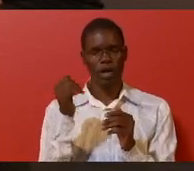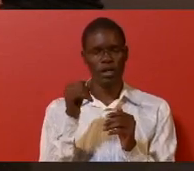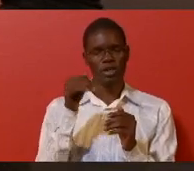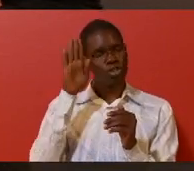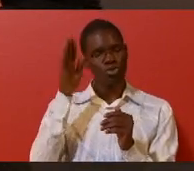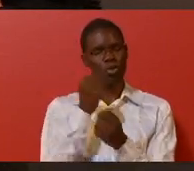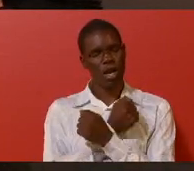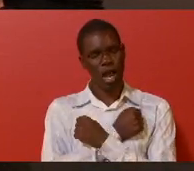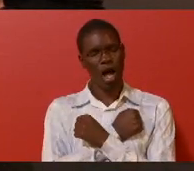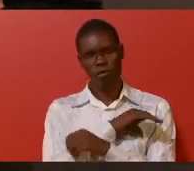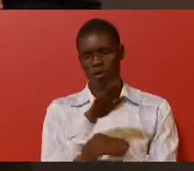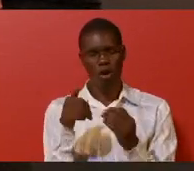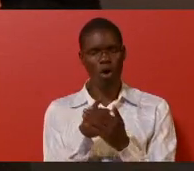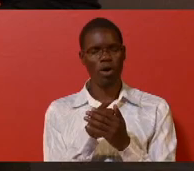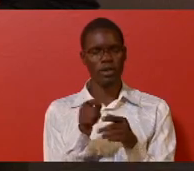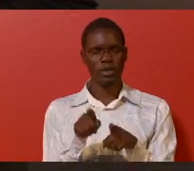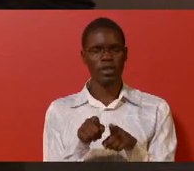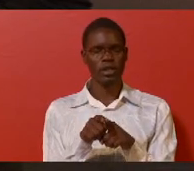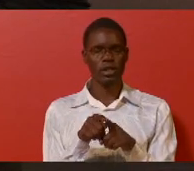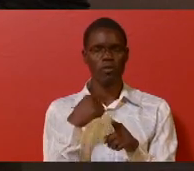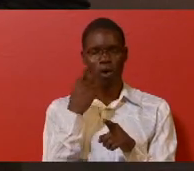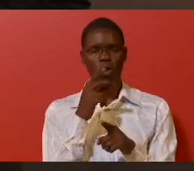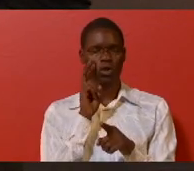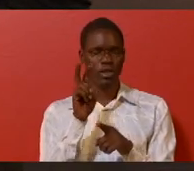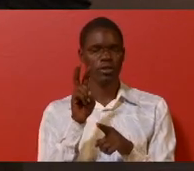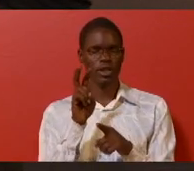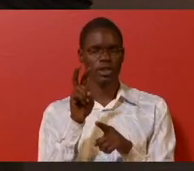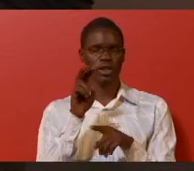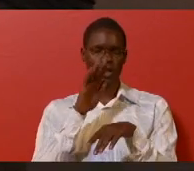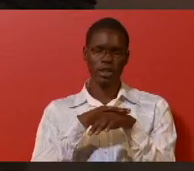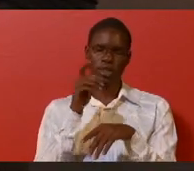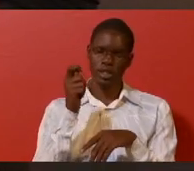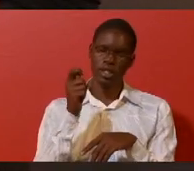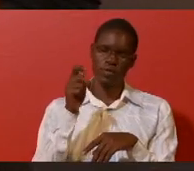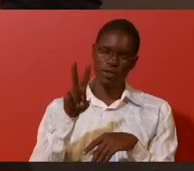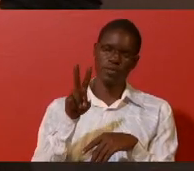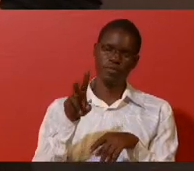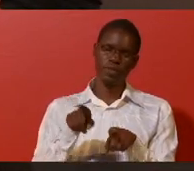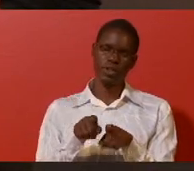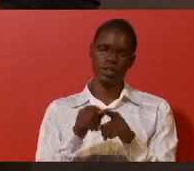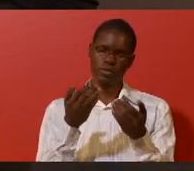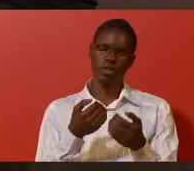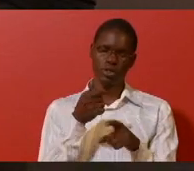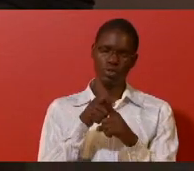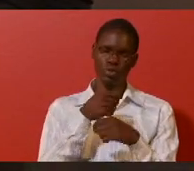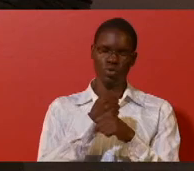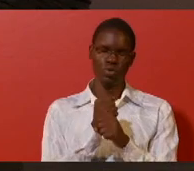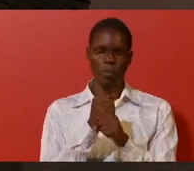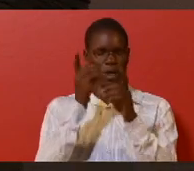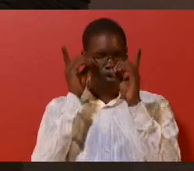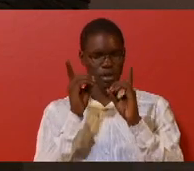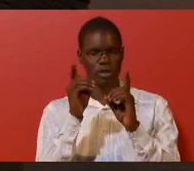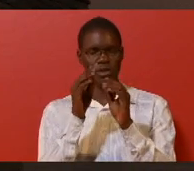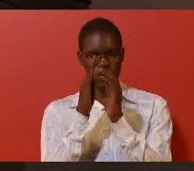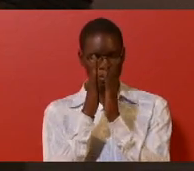love them. You love everyone, and even those who are watching on television now. If they need to make this decision, we pray that you'll